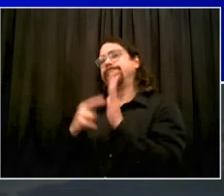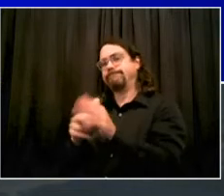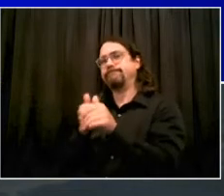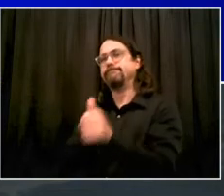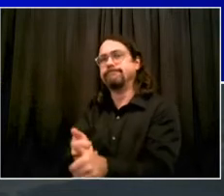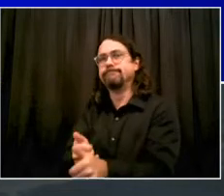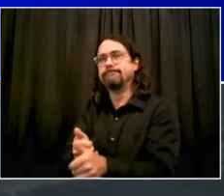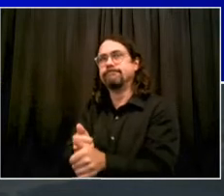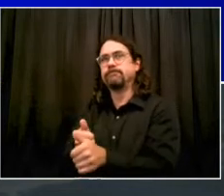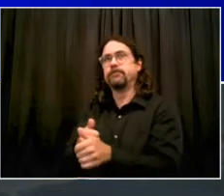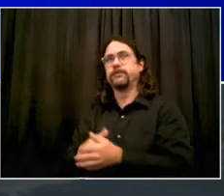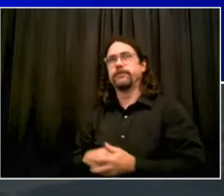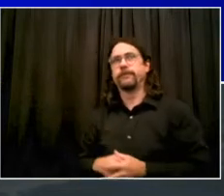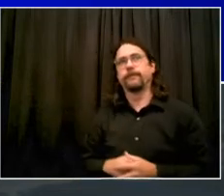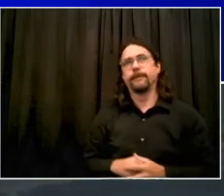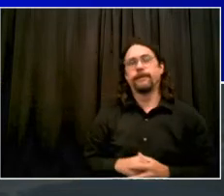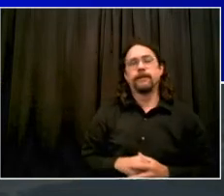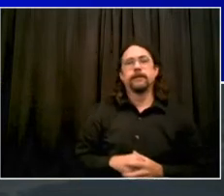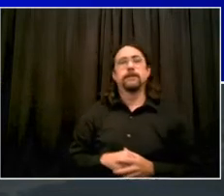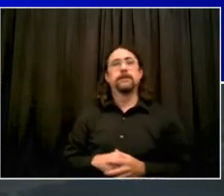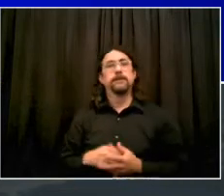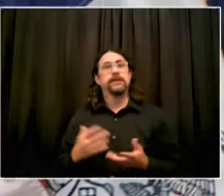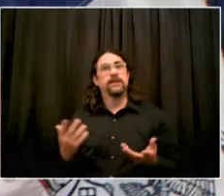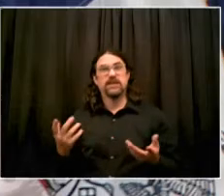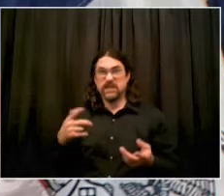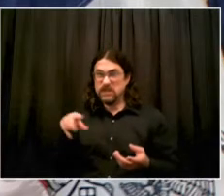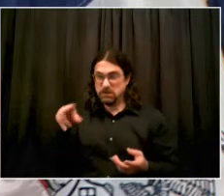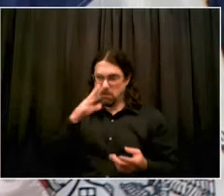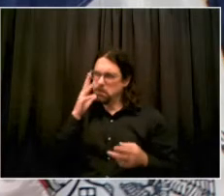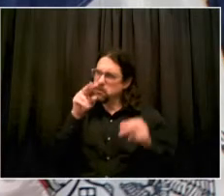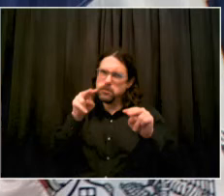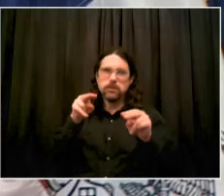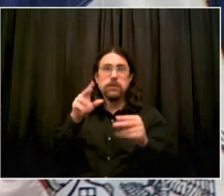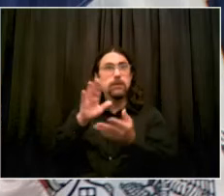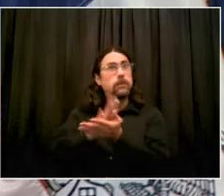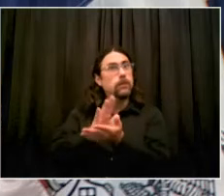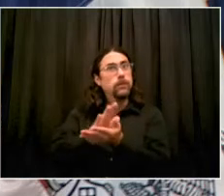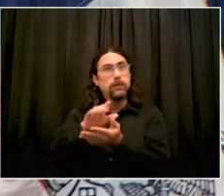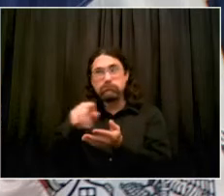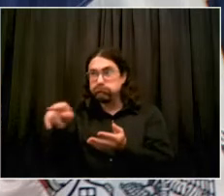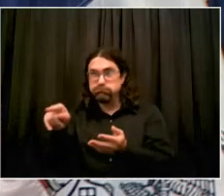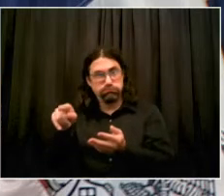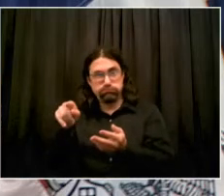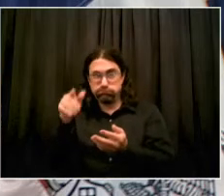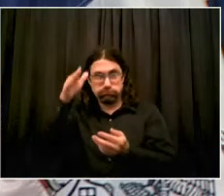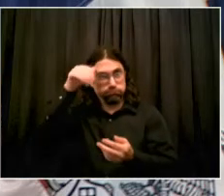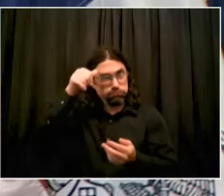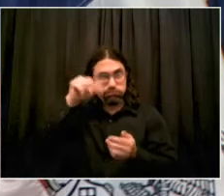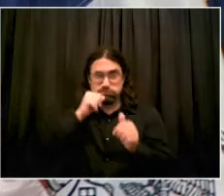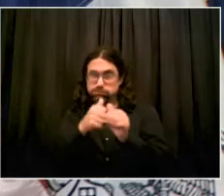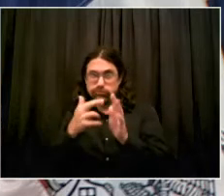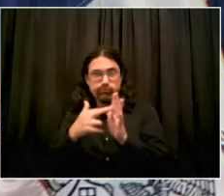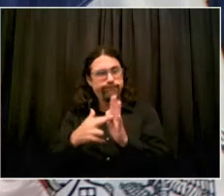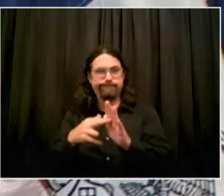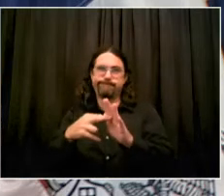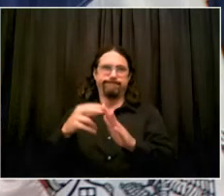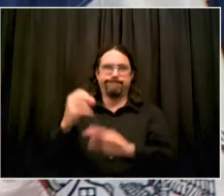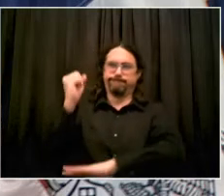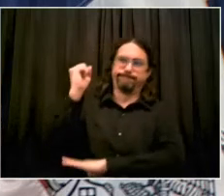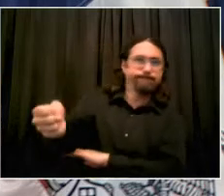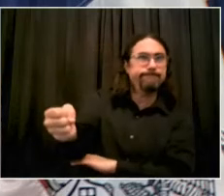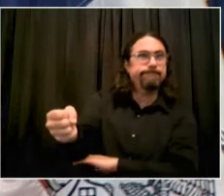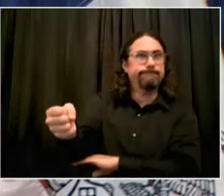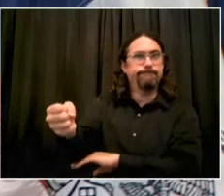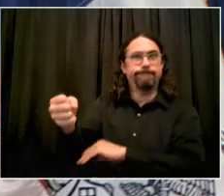commissioner. Again, our goal here is to cooperate with the community, and I want to say we just had a very productive